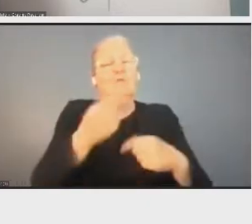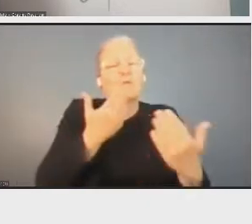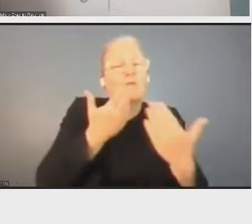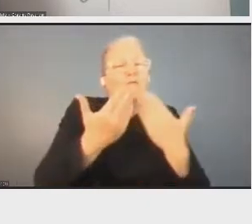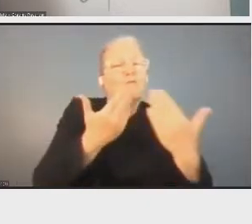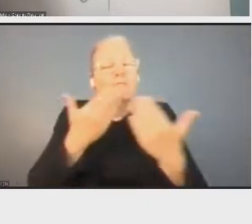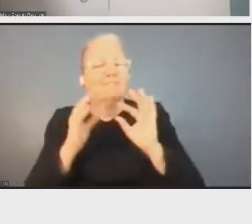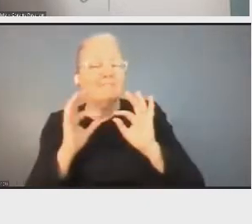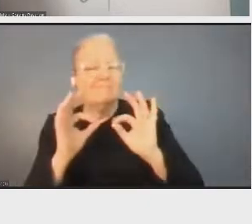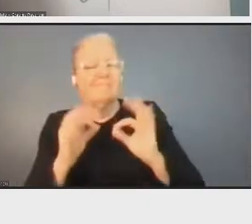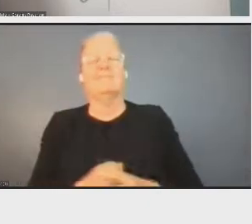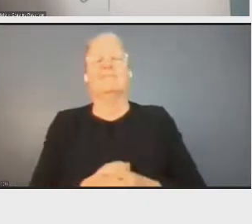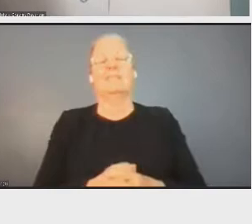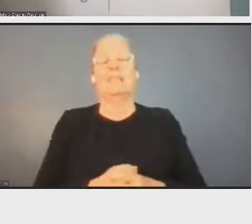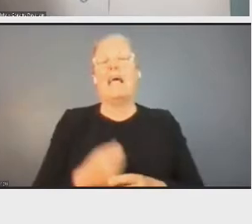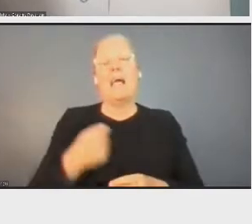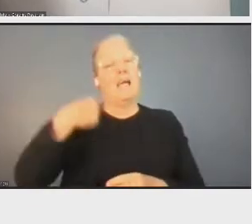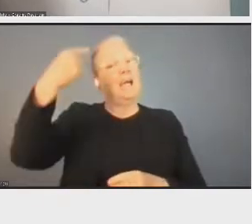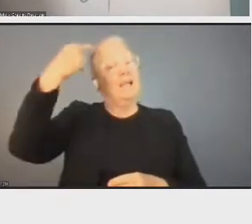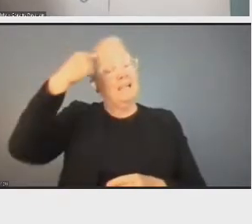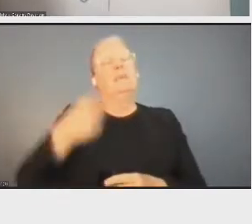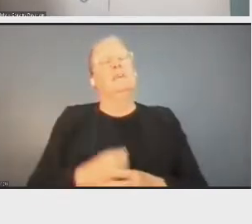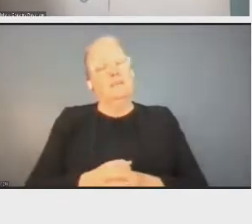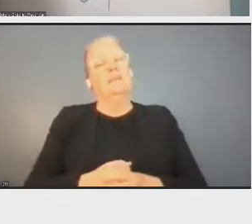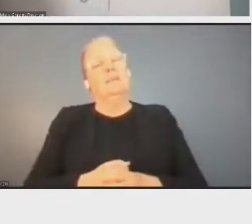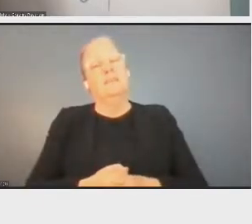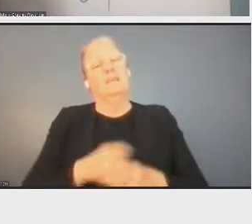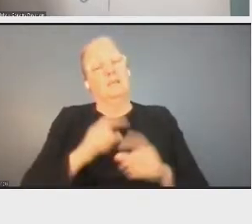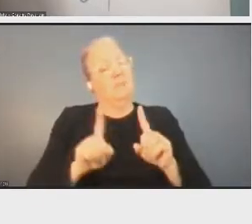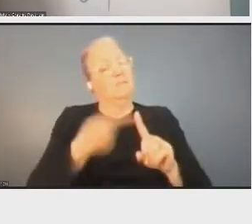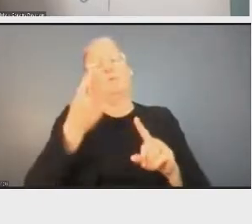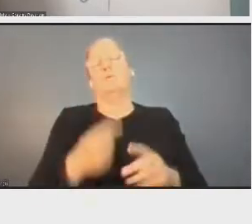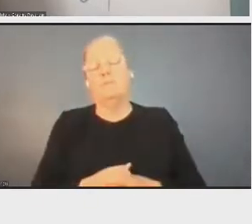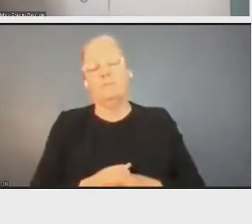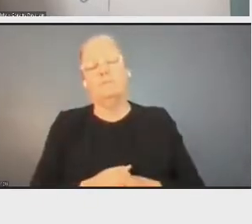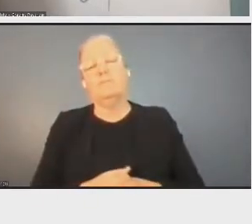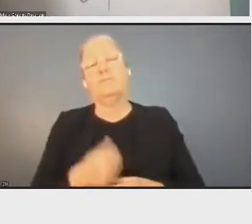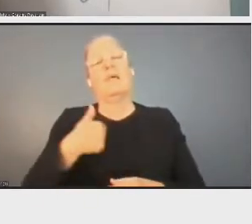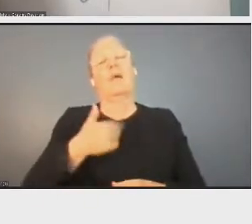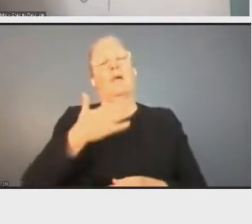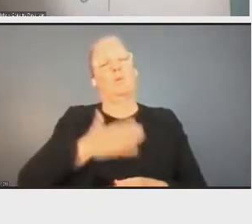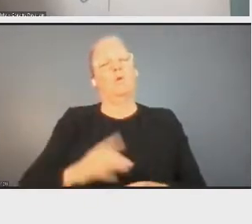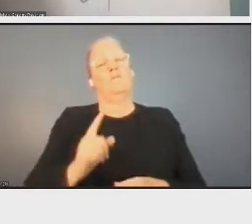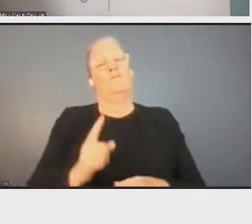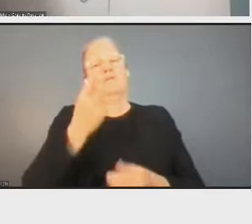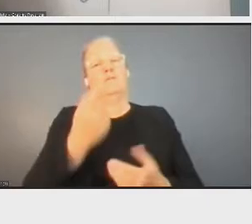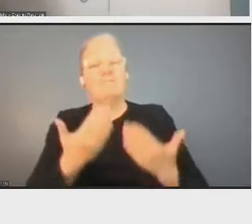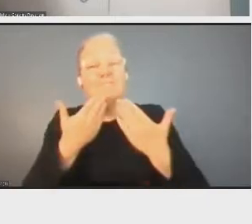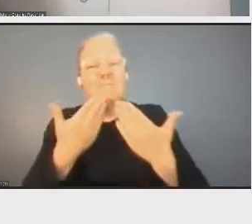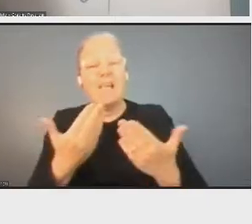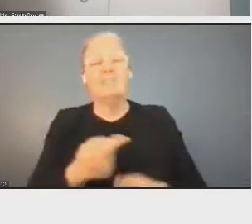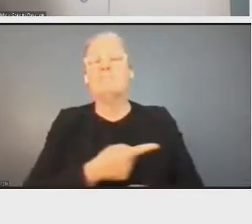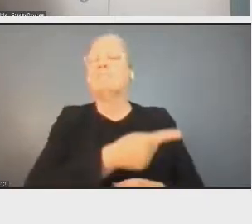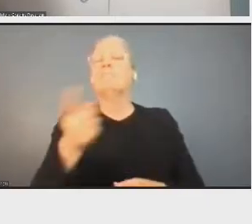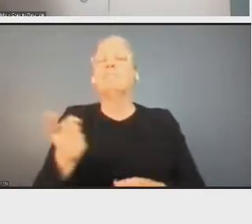I think it is very important. I first want to thank those of you organizing this